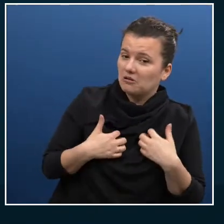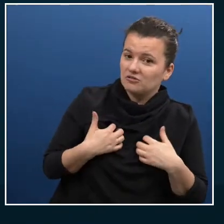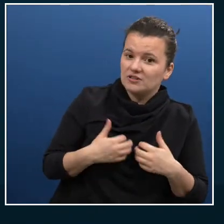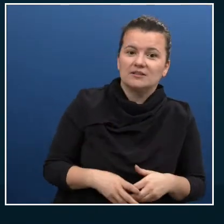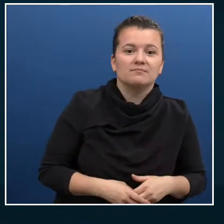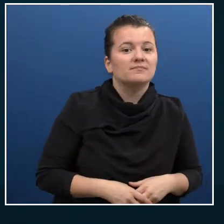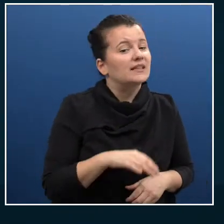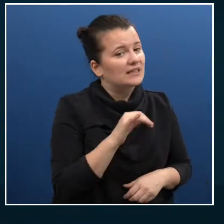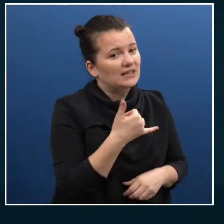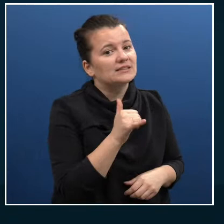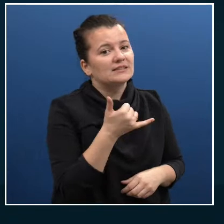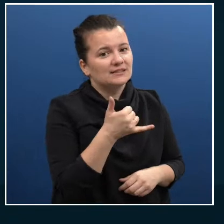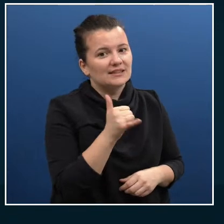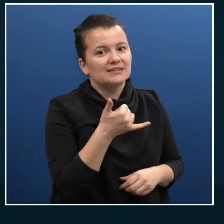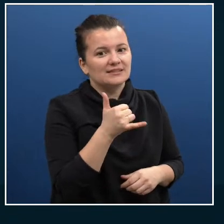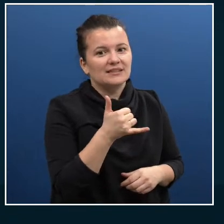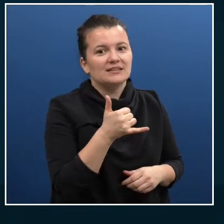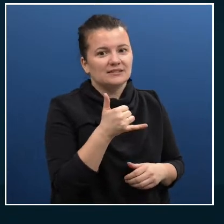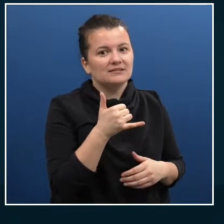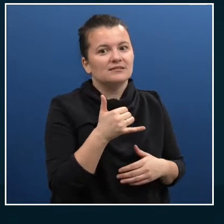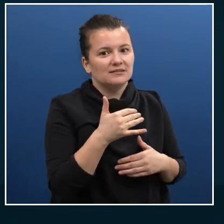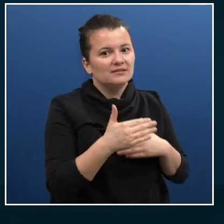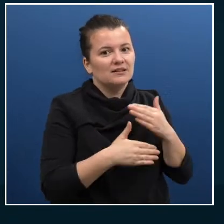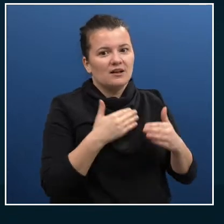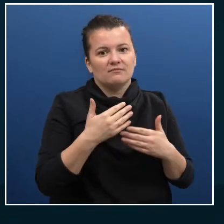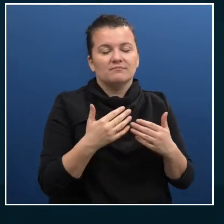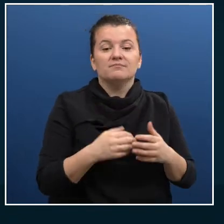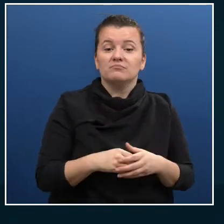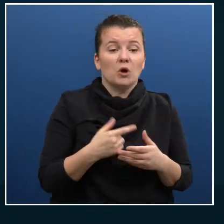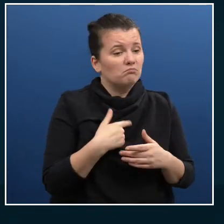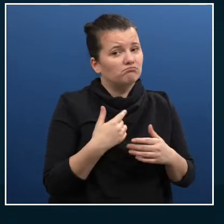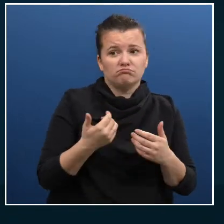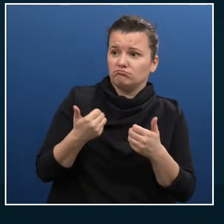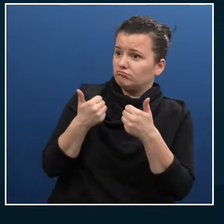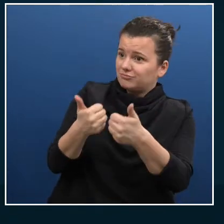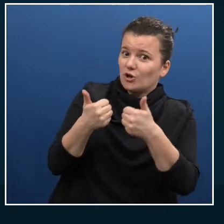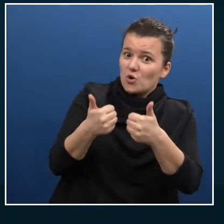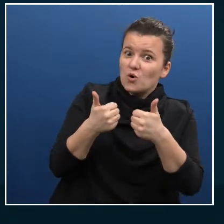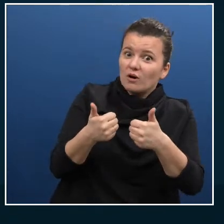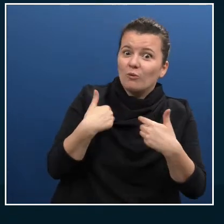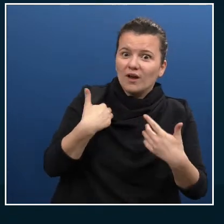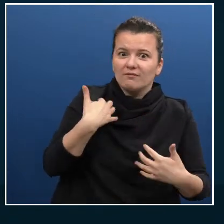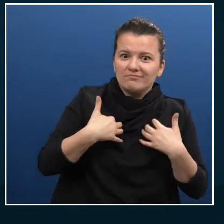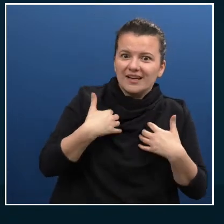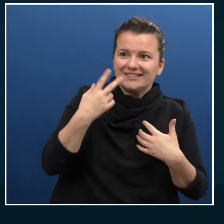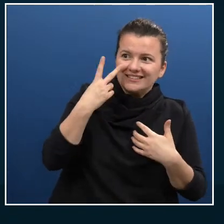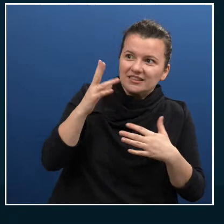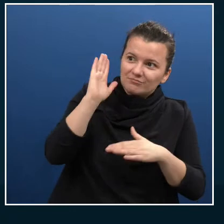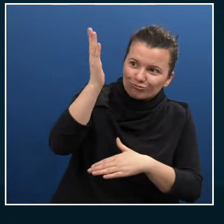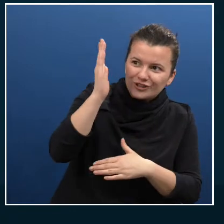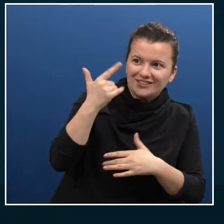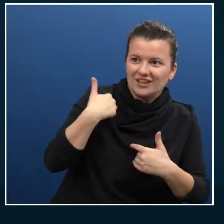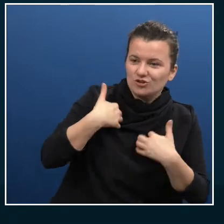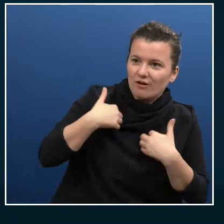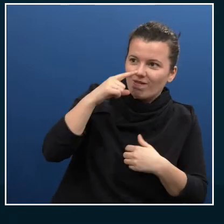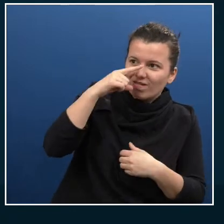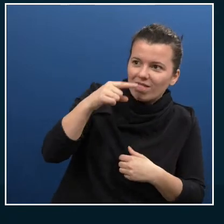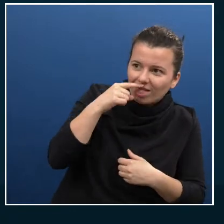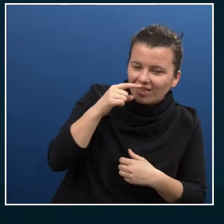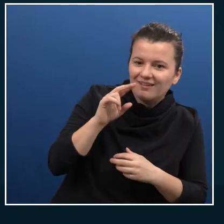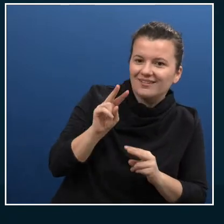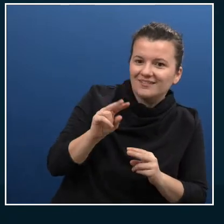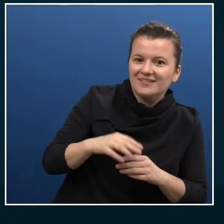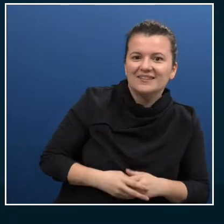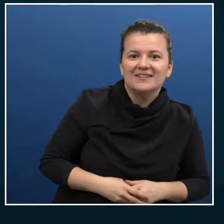Or, yeah. So. Cool. Well, I'm really looking forward to it. Me as well. So I would say take